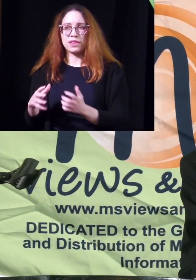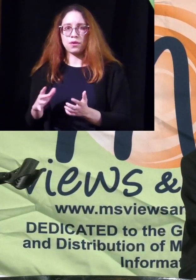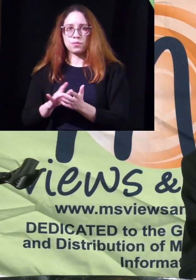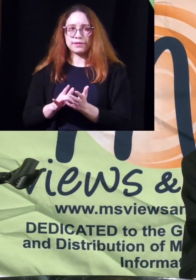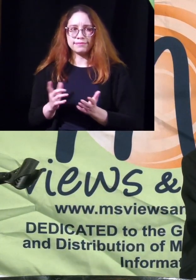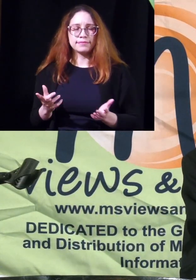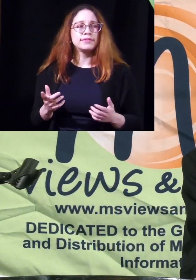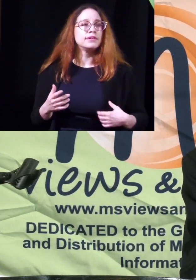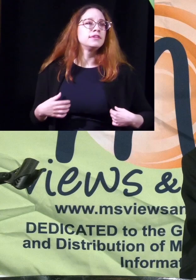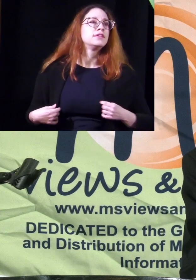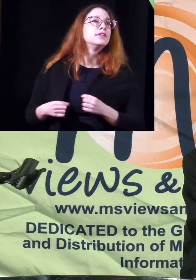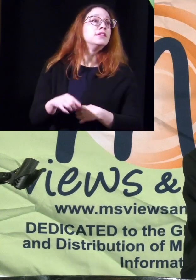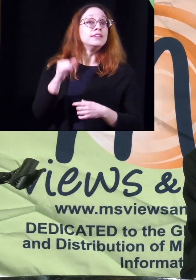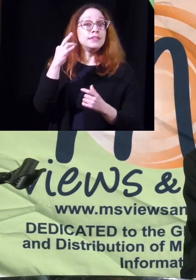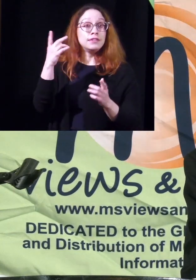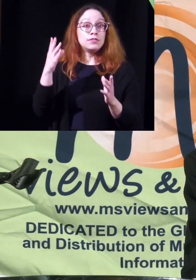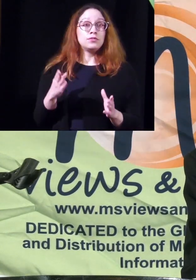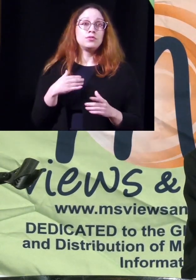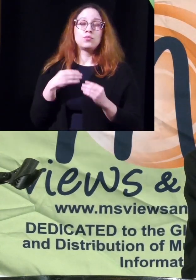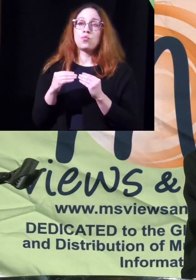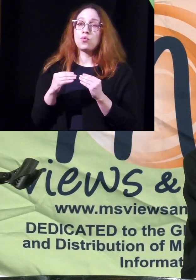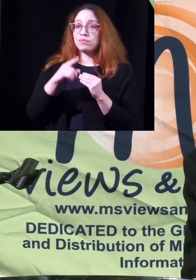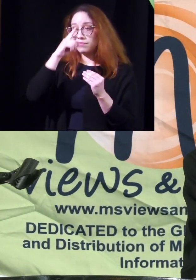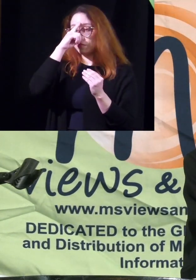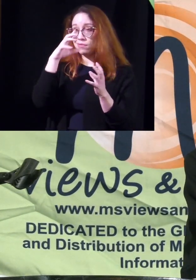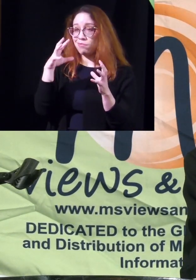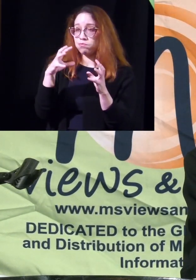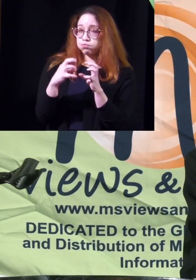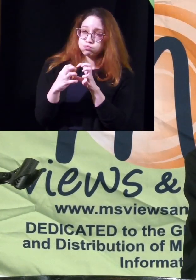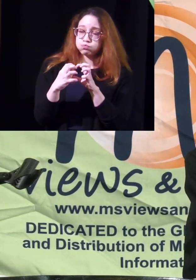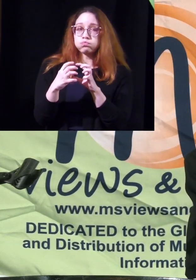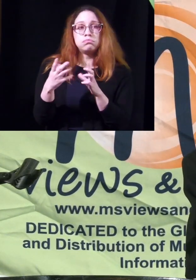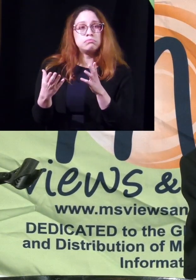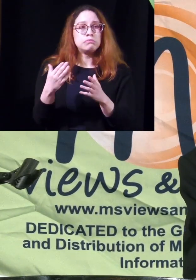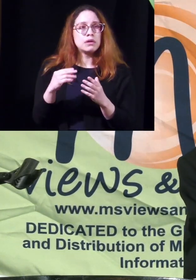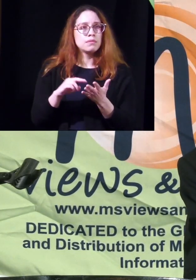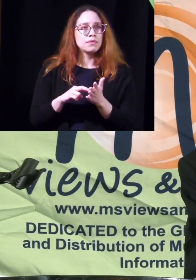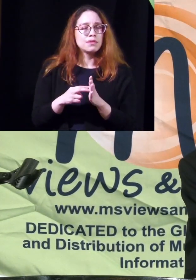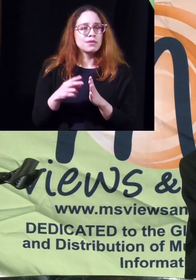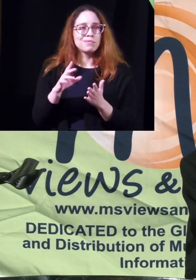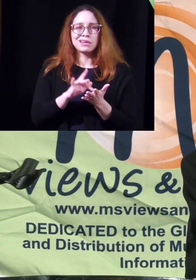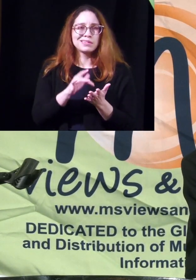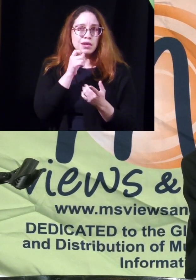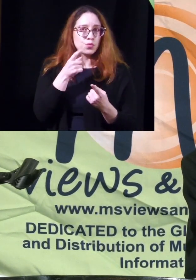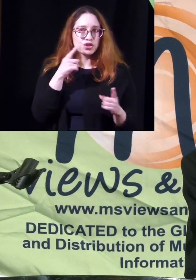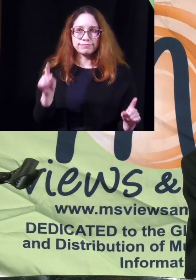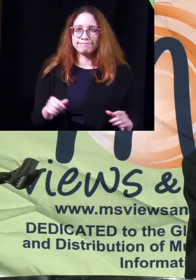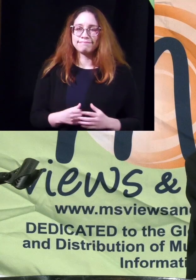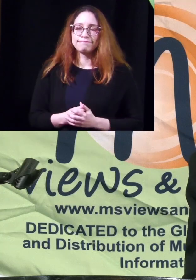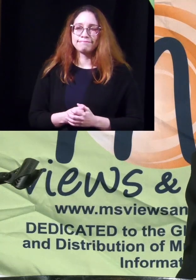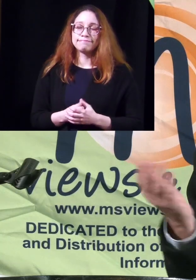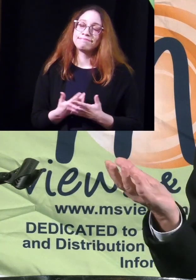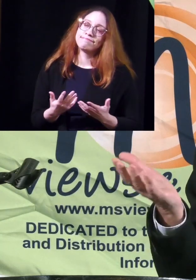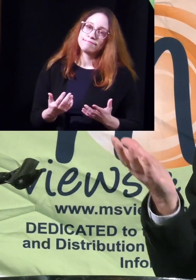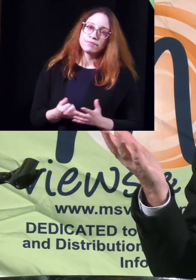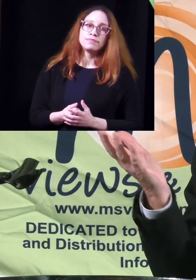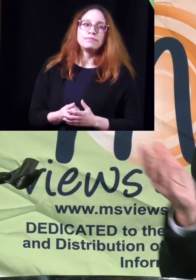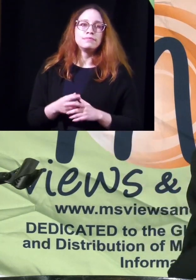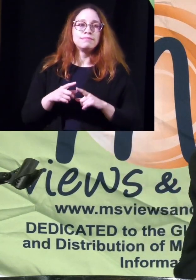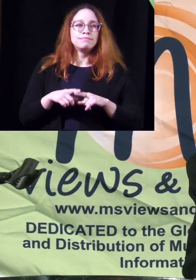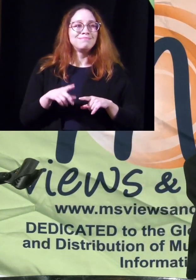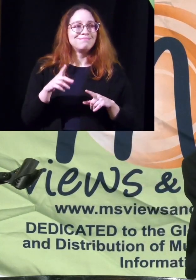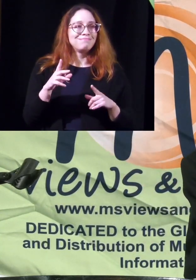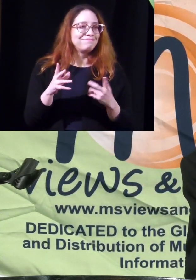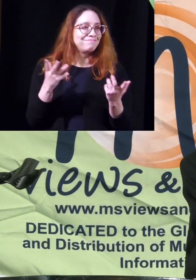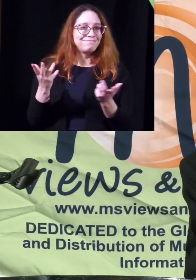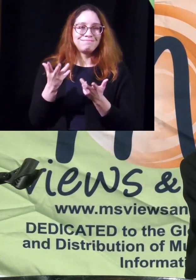So theoretically, if someone had more atrophy, increasing atrophy, it might suggest the medication is not working. Again, it's like an invisible